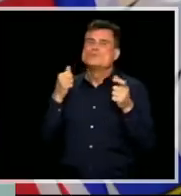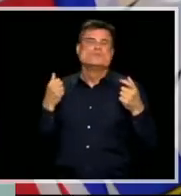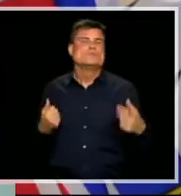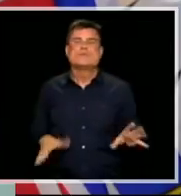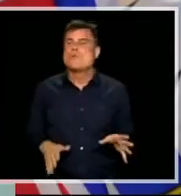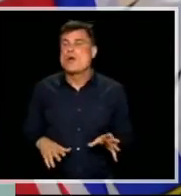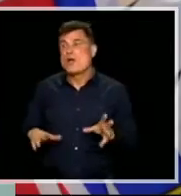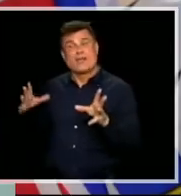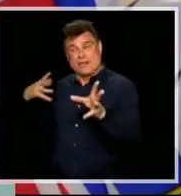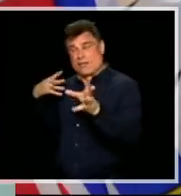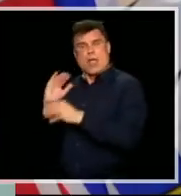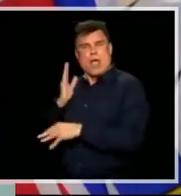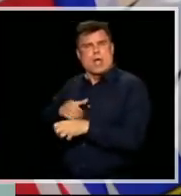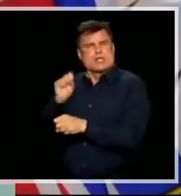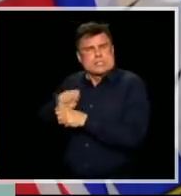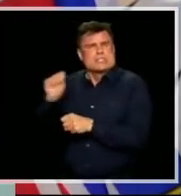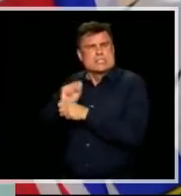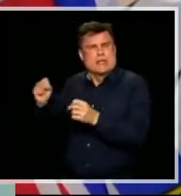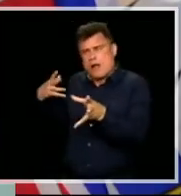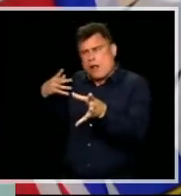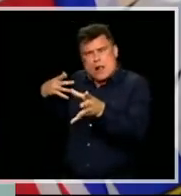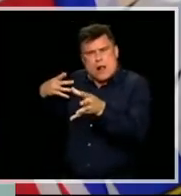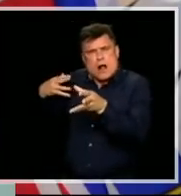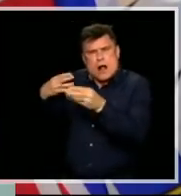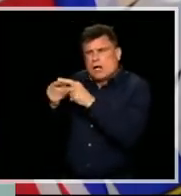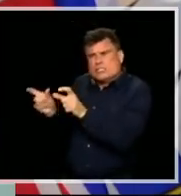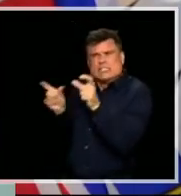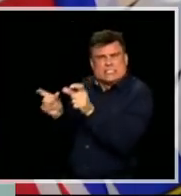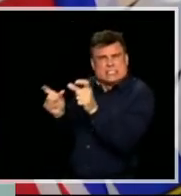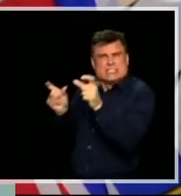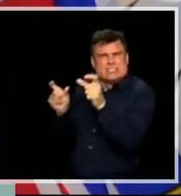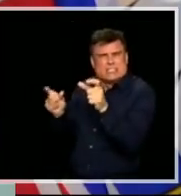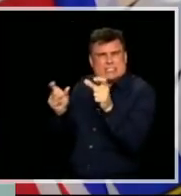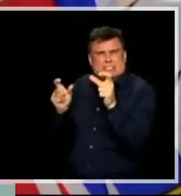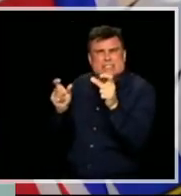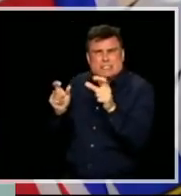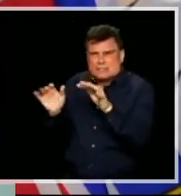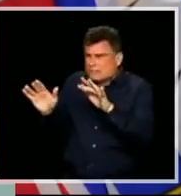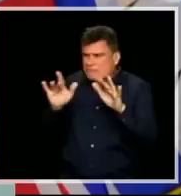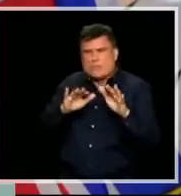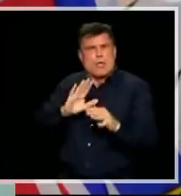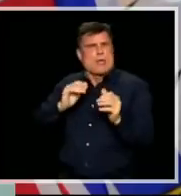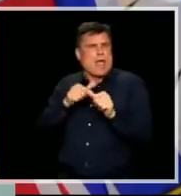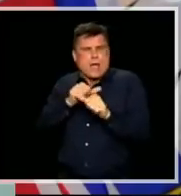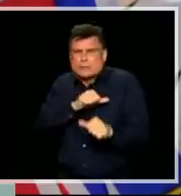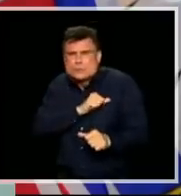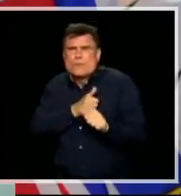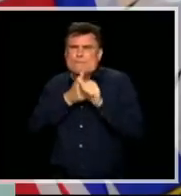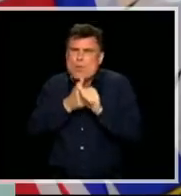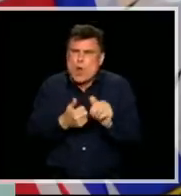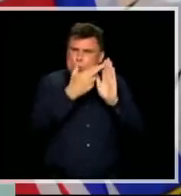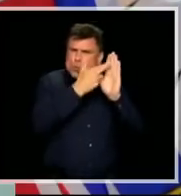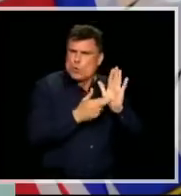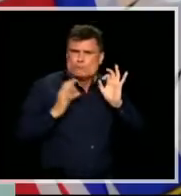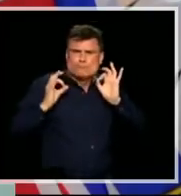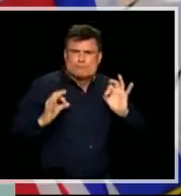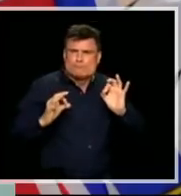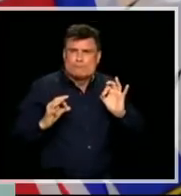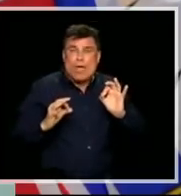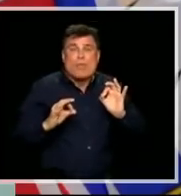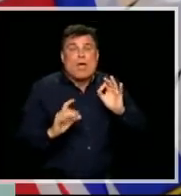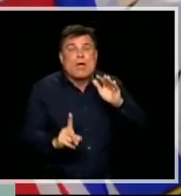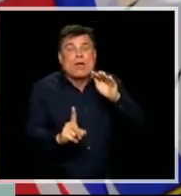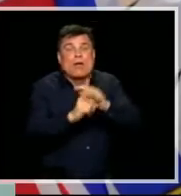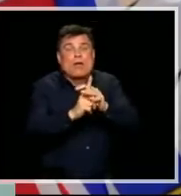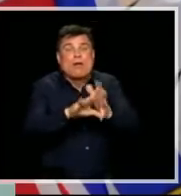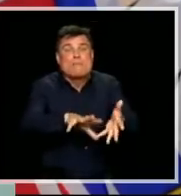And thank you very much, and I'm happy to take questions. Thank you. As a reminder to everybody on the phone, please press *1 to enter the queue. You are limited to